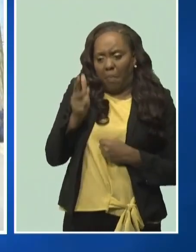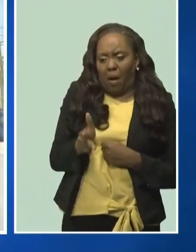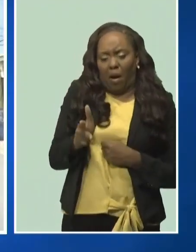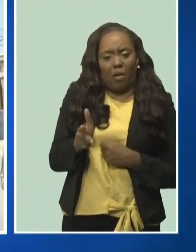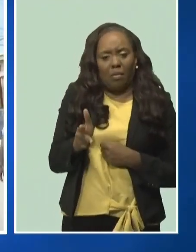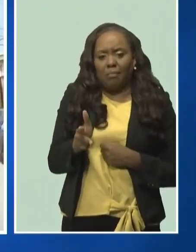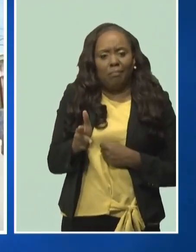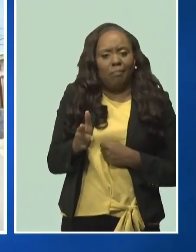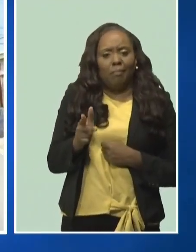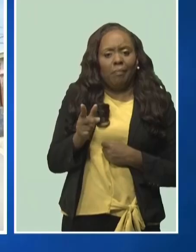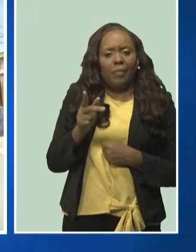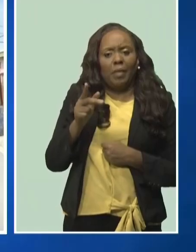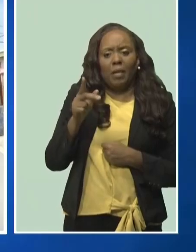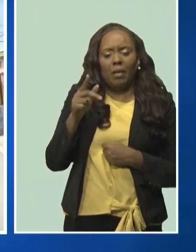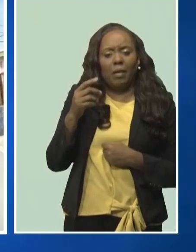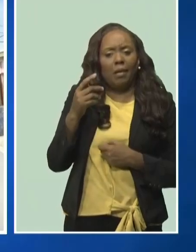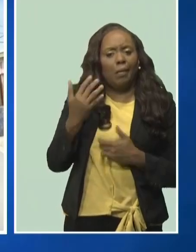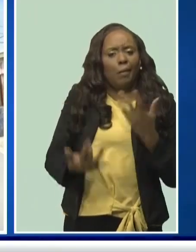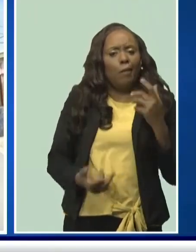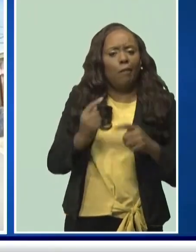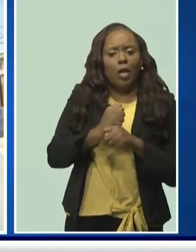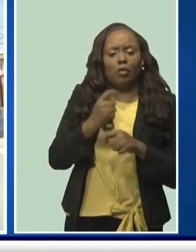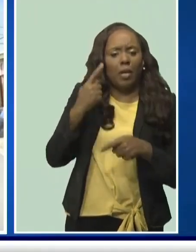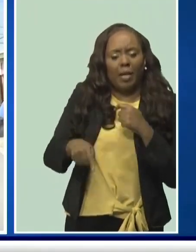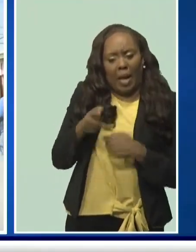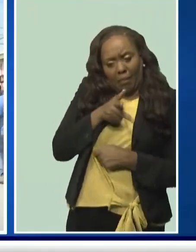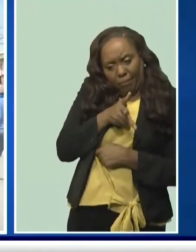That fire has the ability to